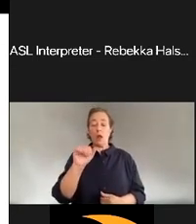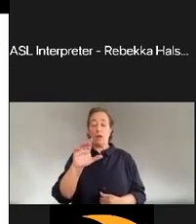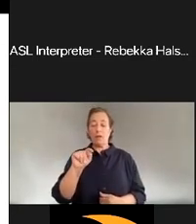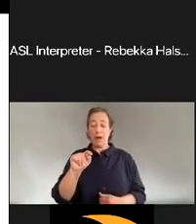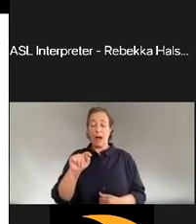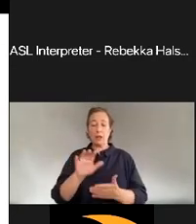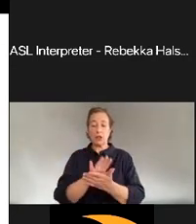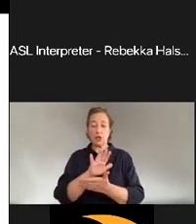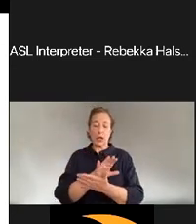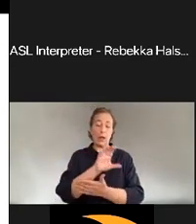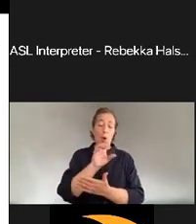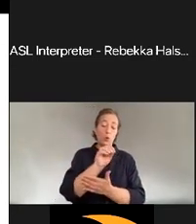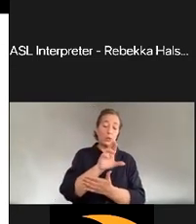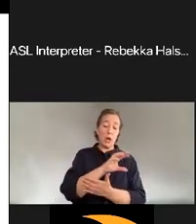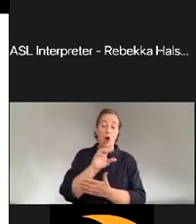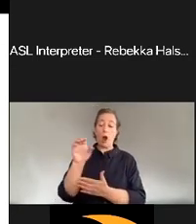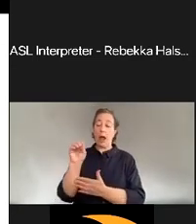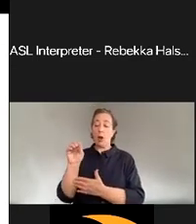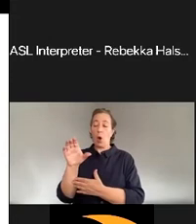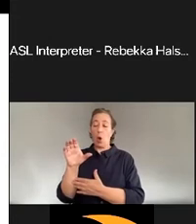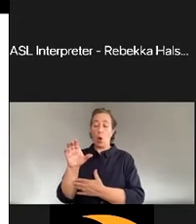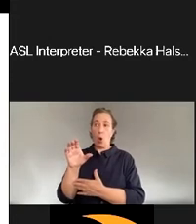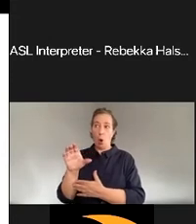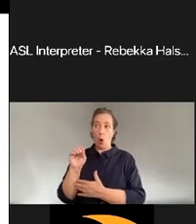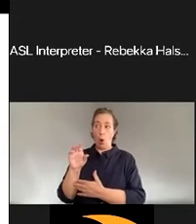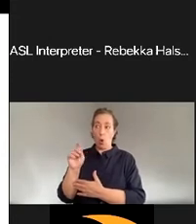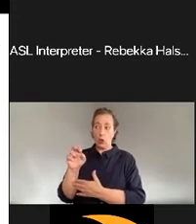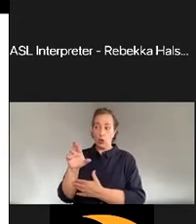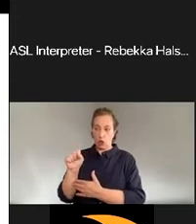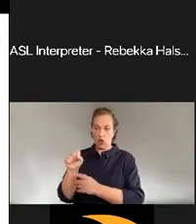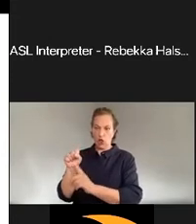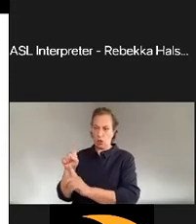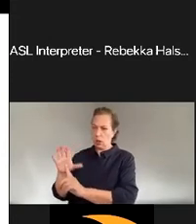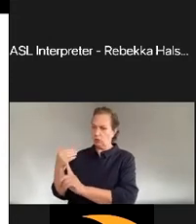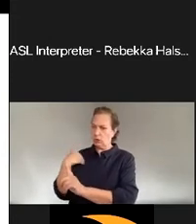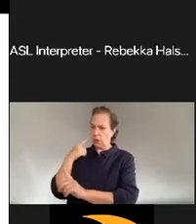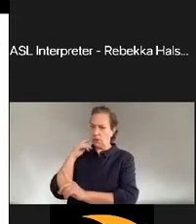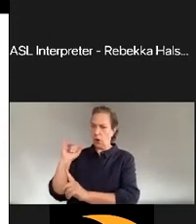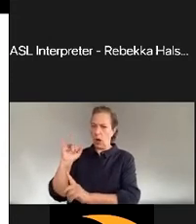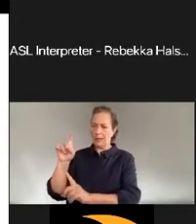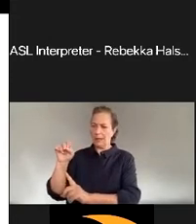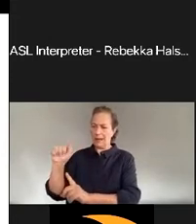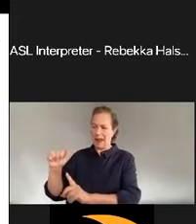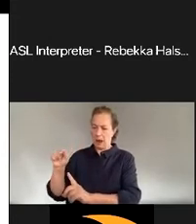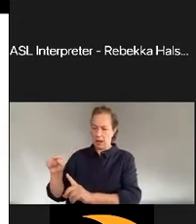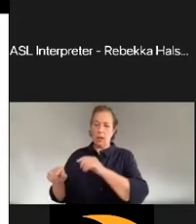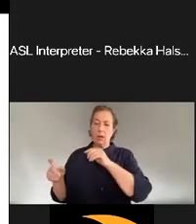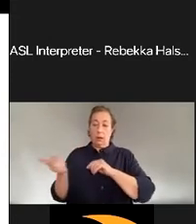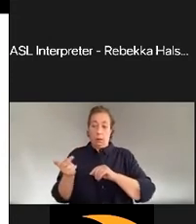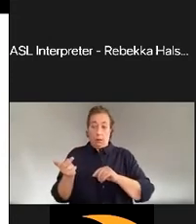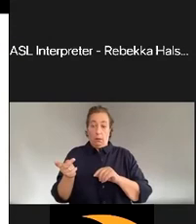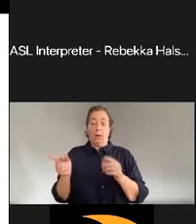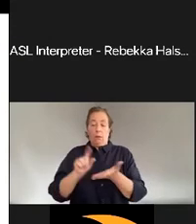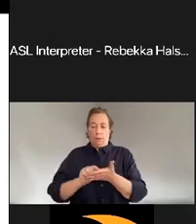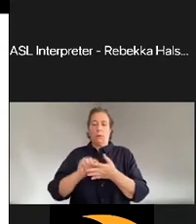OSERS, who is responsible for administering the IDEA on long COVID